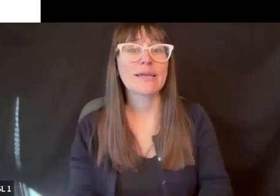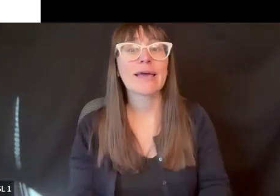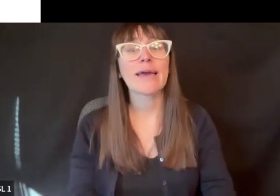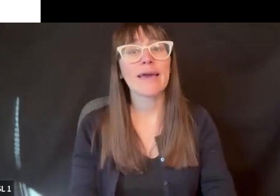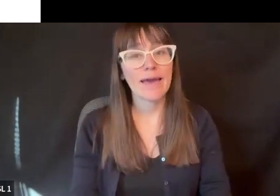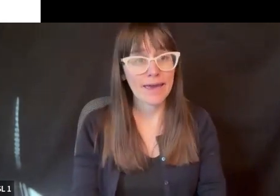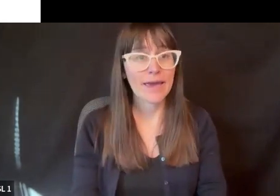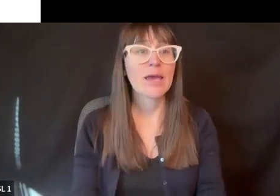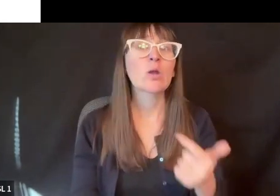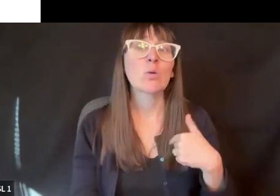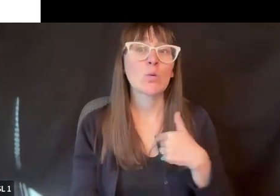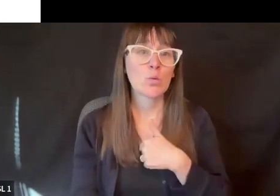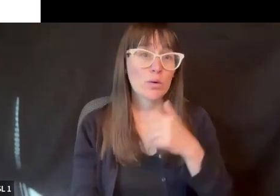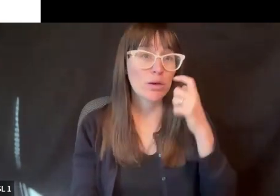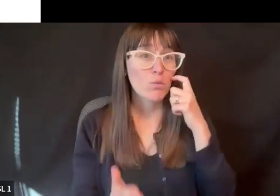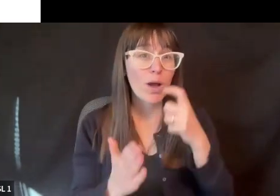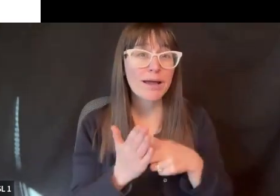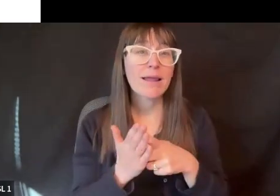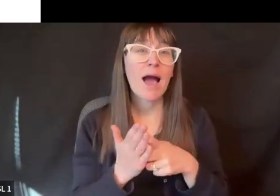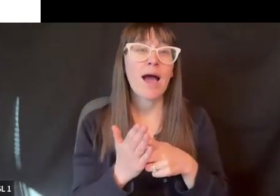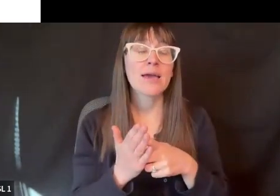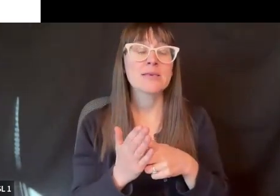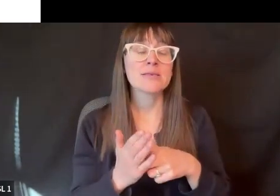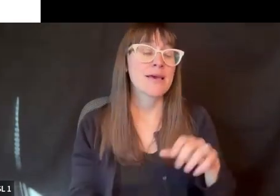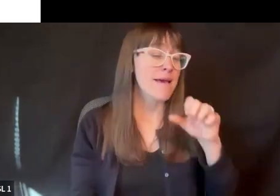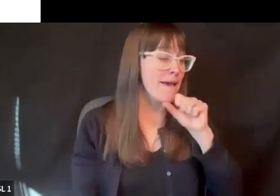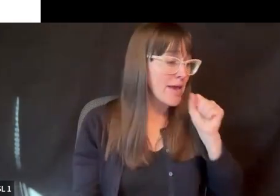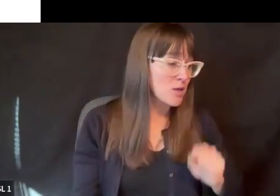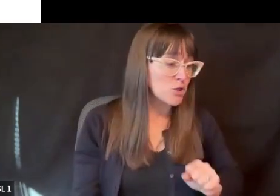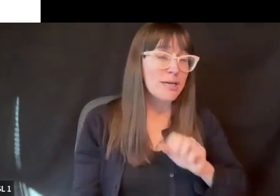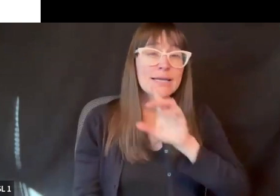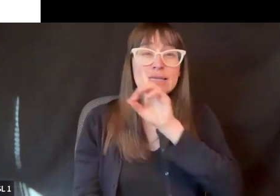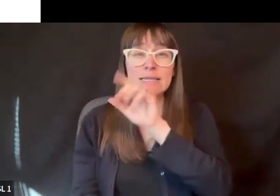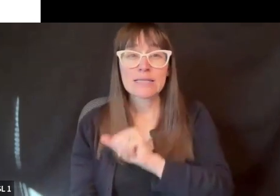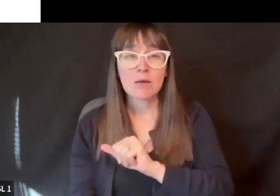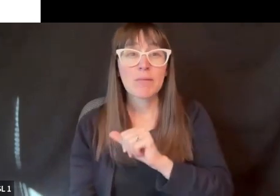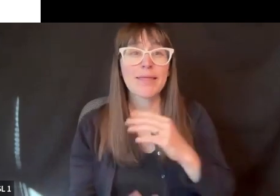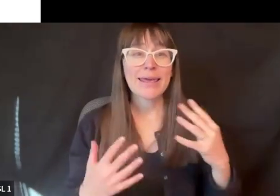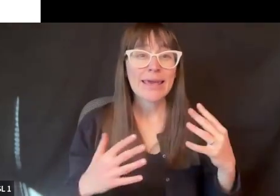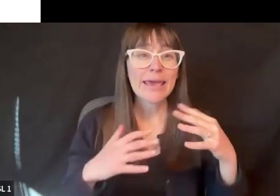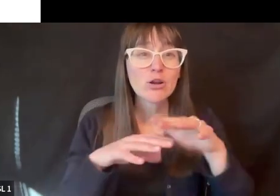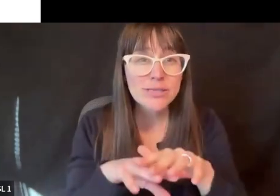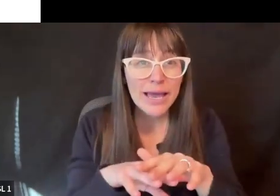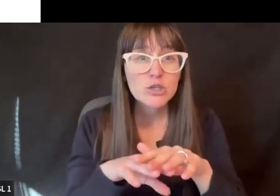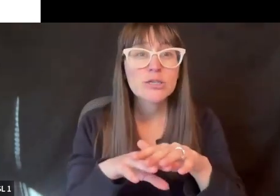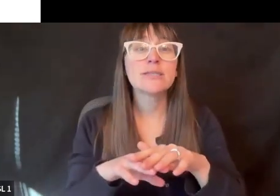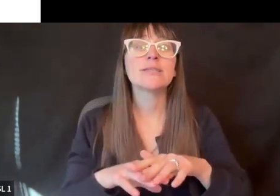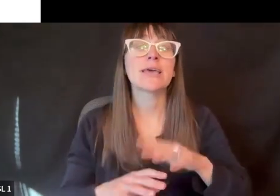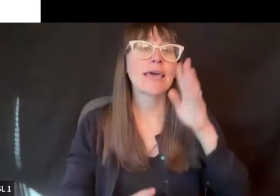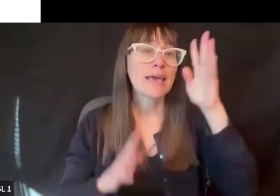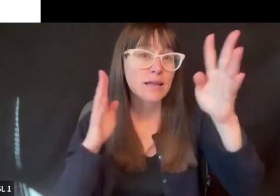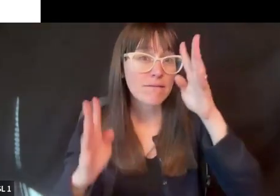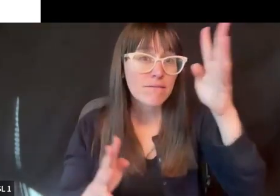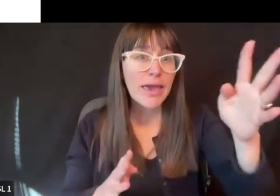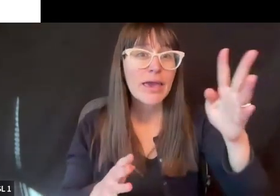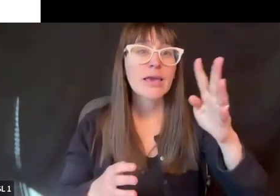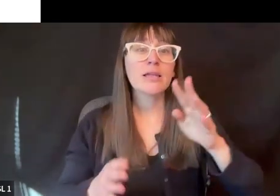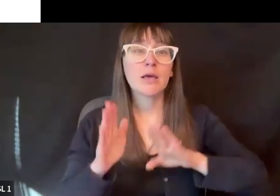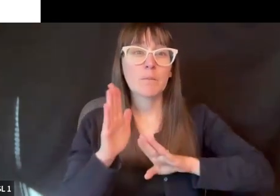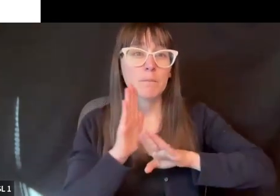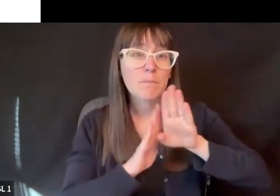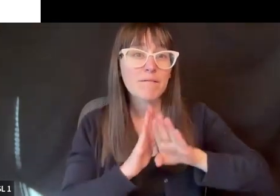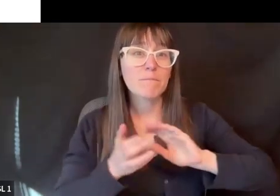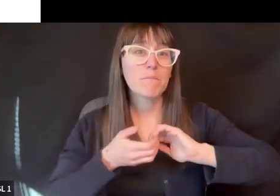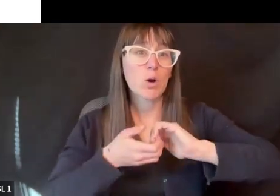slide. Really recognizing the intersection again of aging and disability and doing innovation and